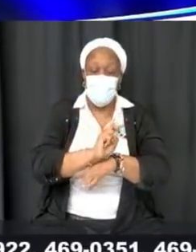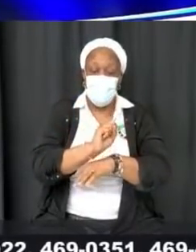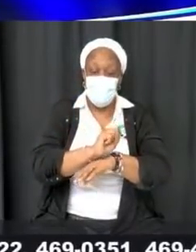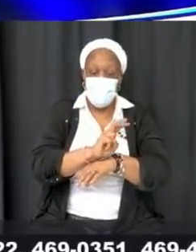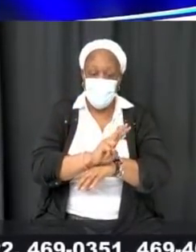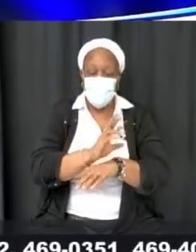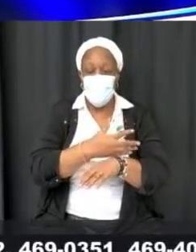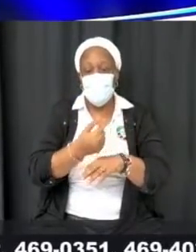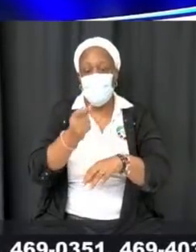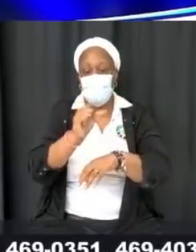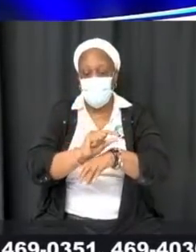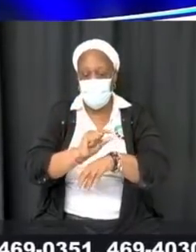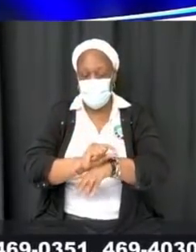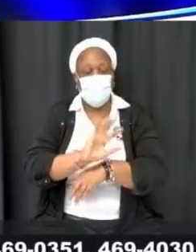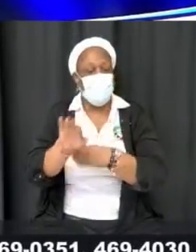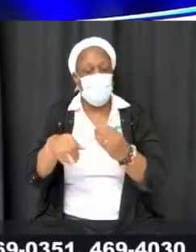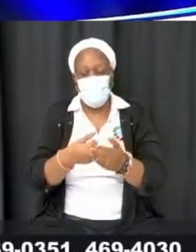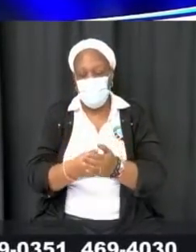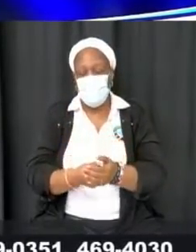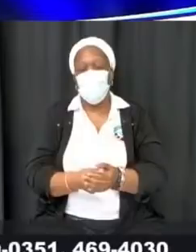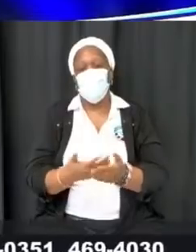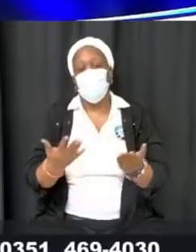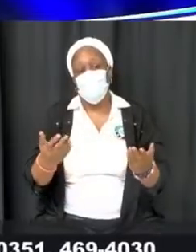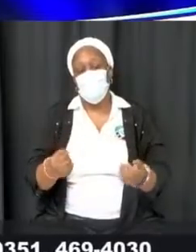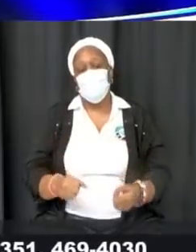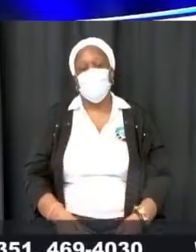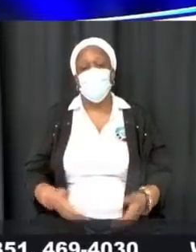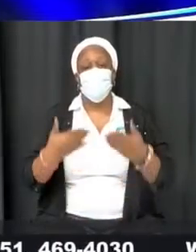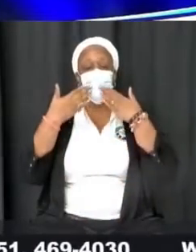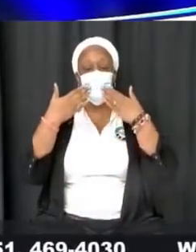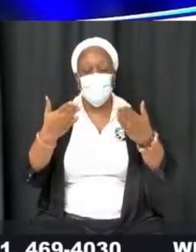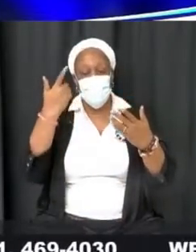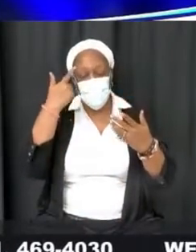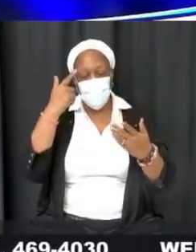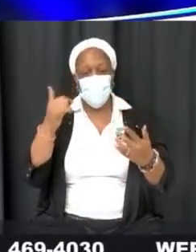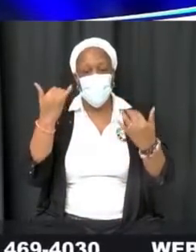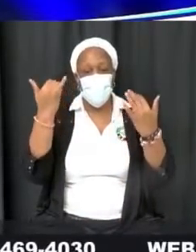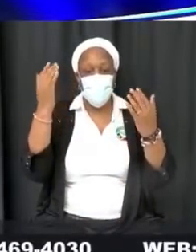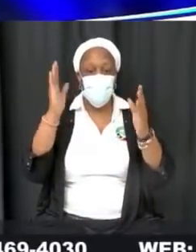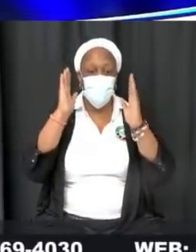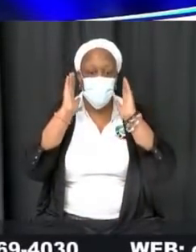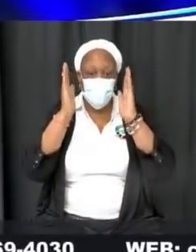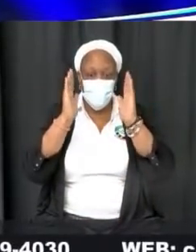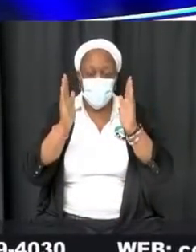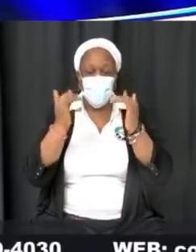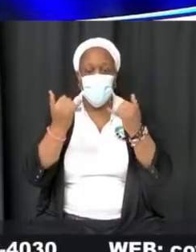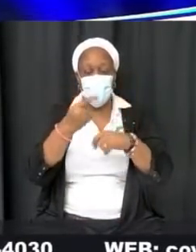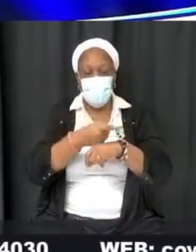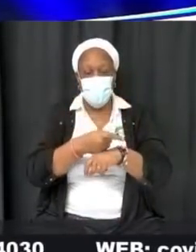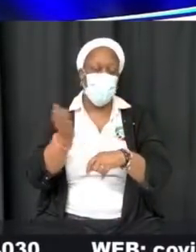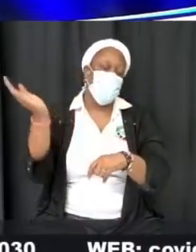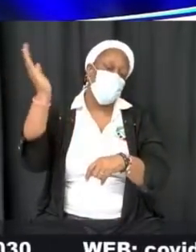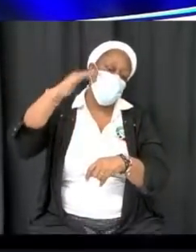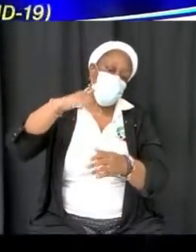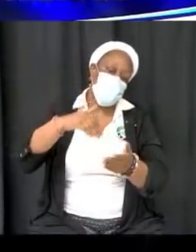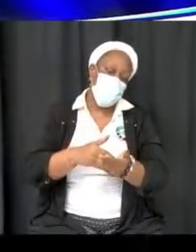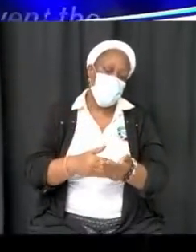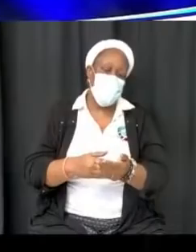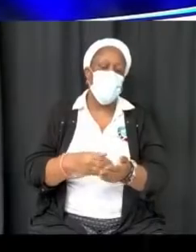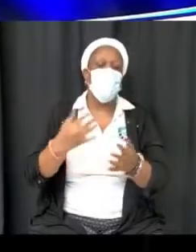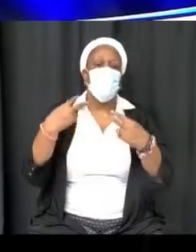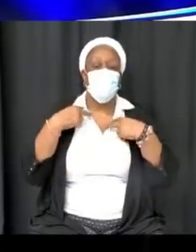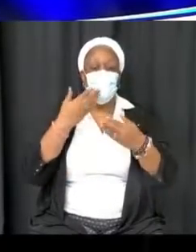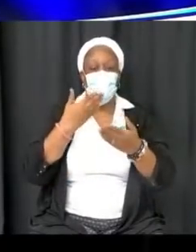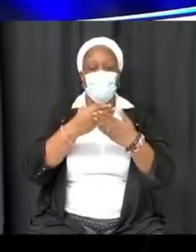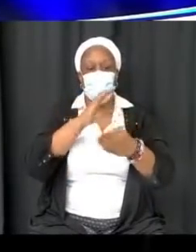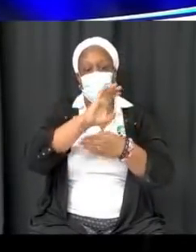you very much for joining us for our briefing today. We will be back at another time. Have a good weekend. I